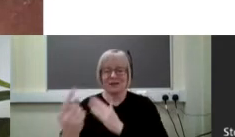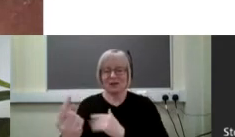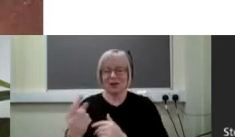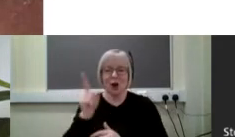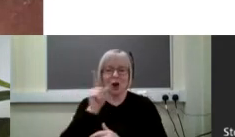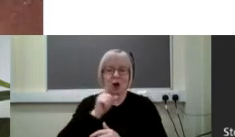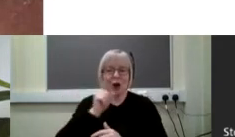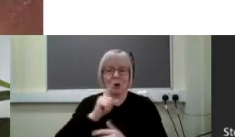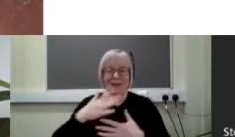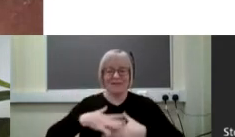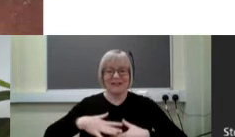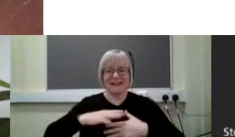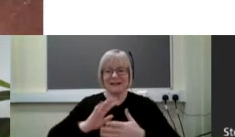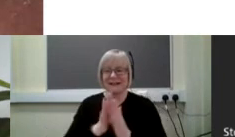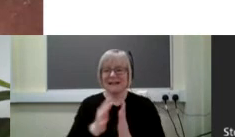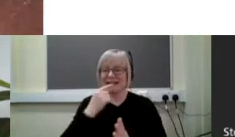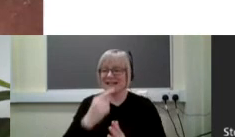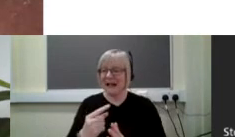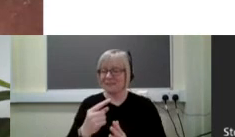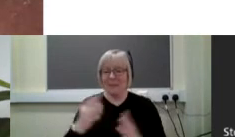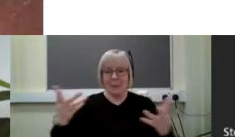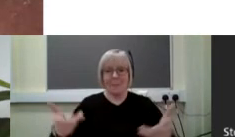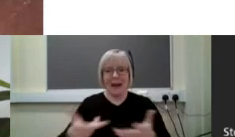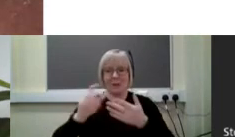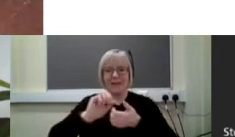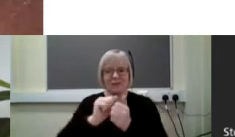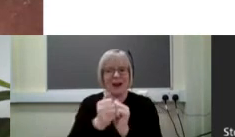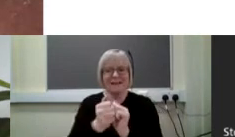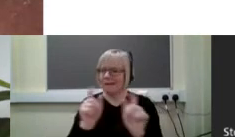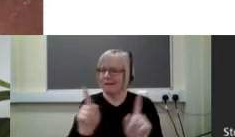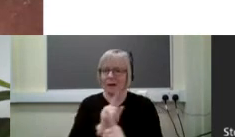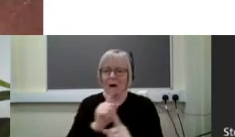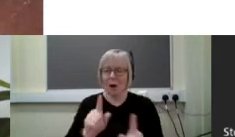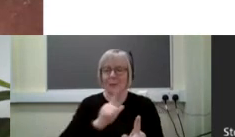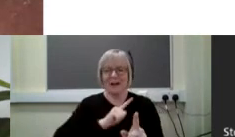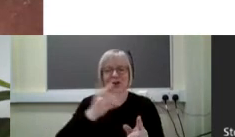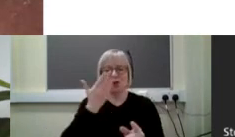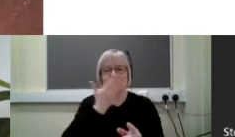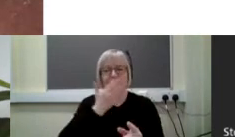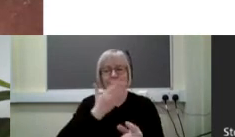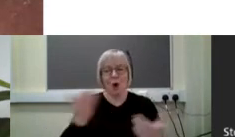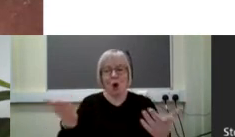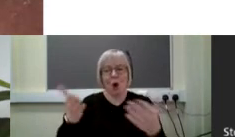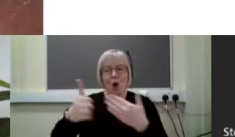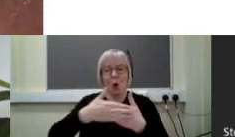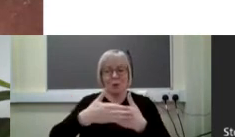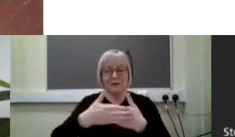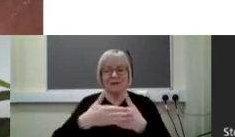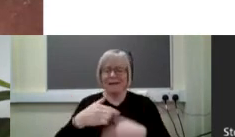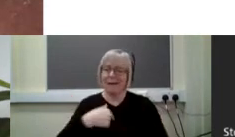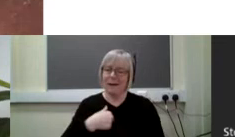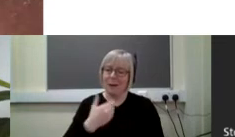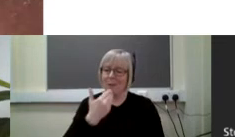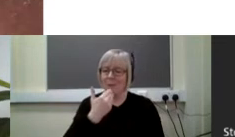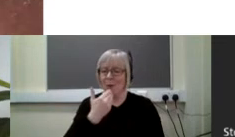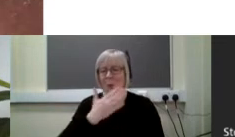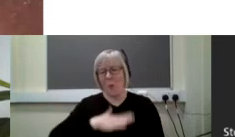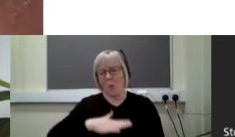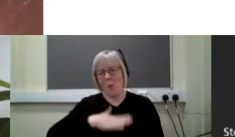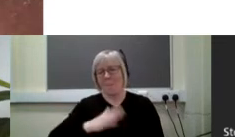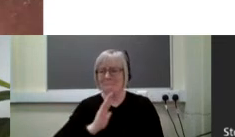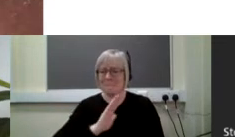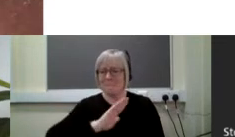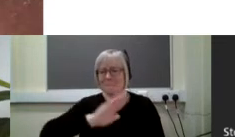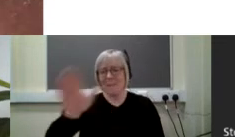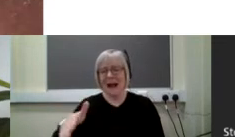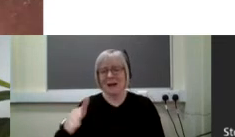with my friends because school is closed. I cannot read and write. I feel bored staying here. I long for when I can go back to school and feel